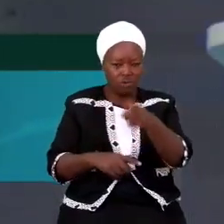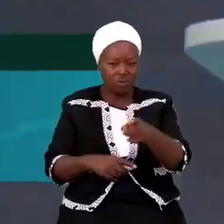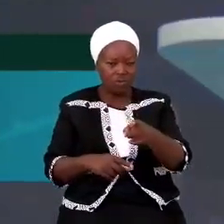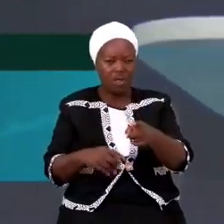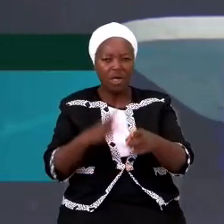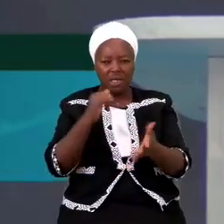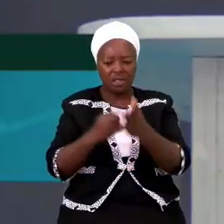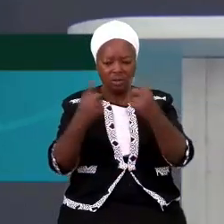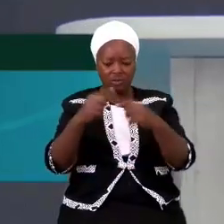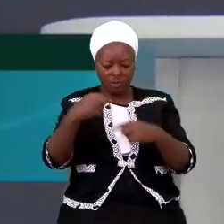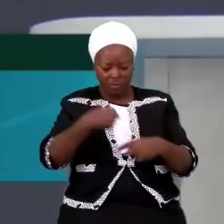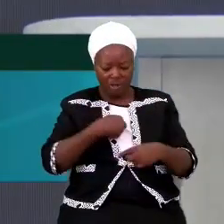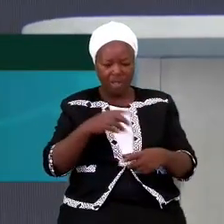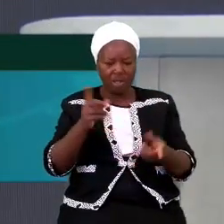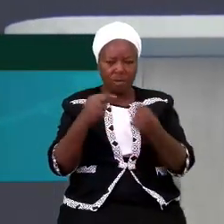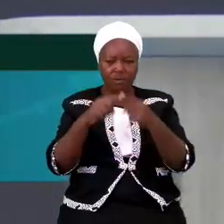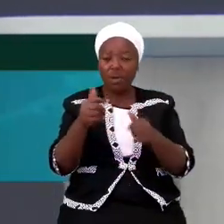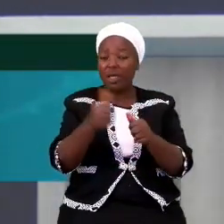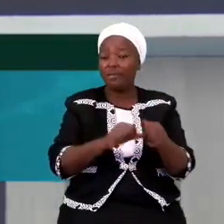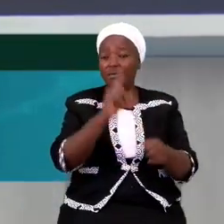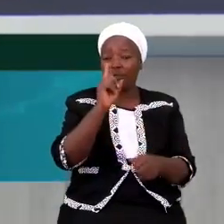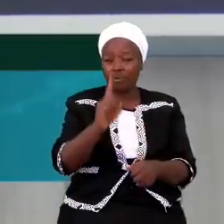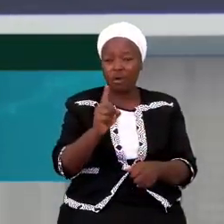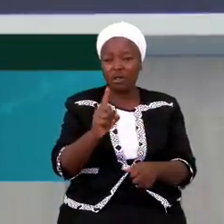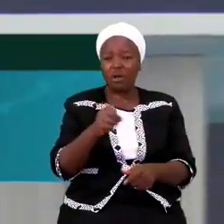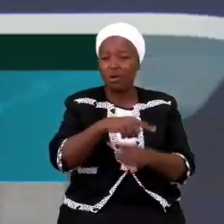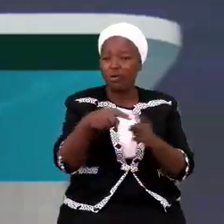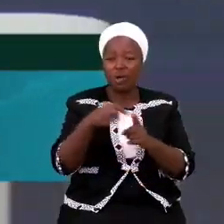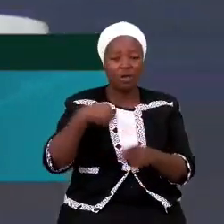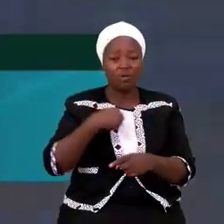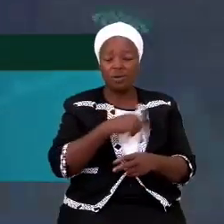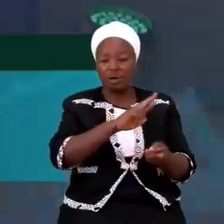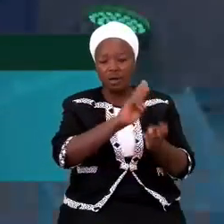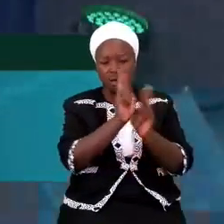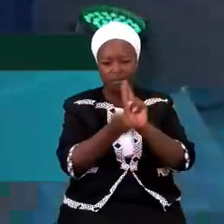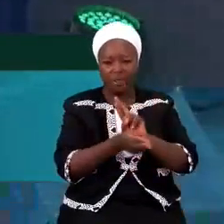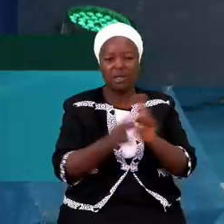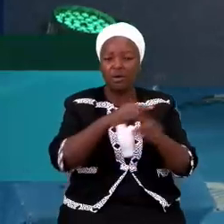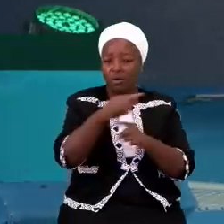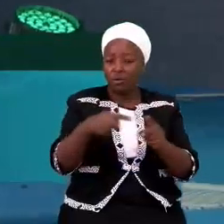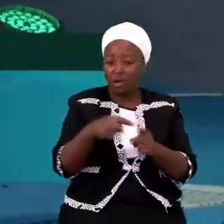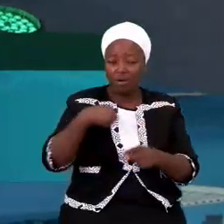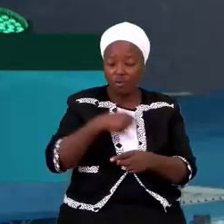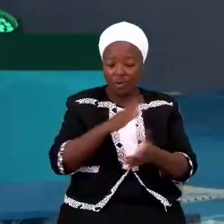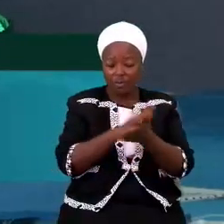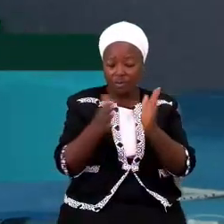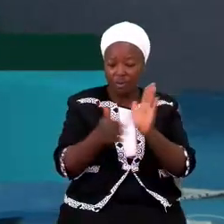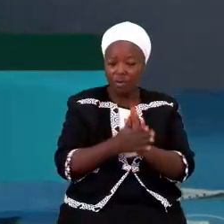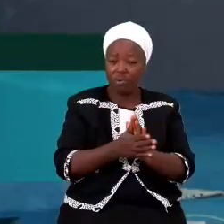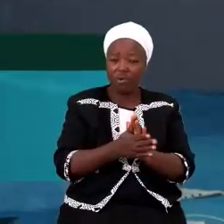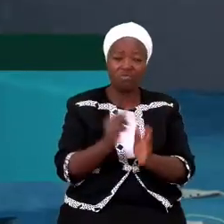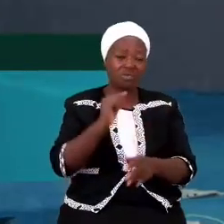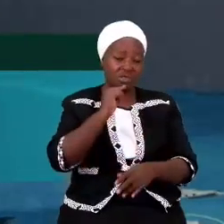when we become penitent, when we're sorry for the past life we've lived, when we're sorry